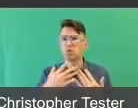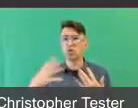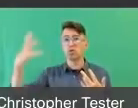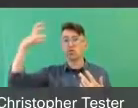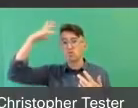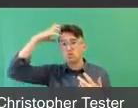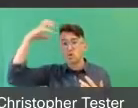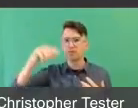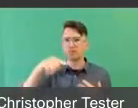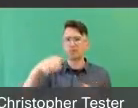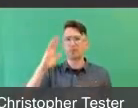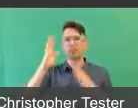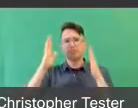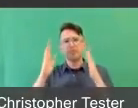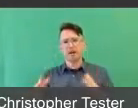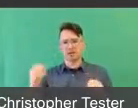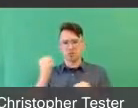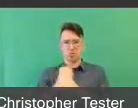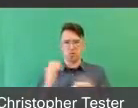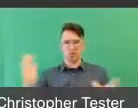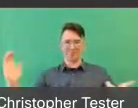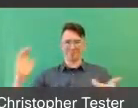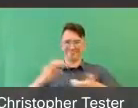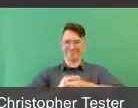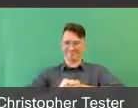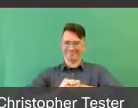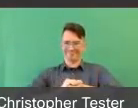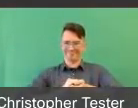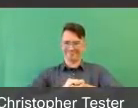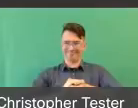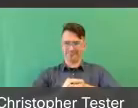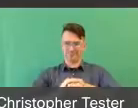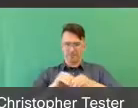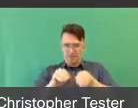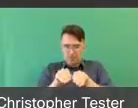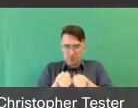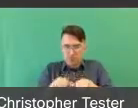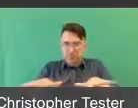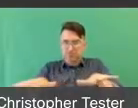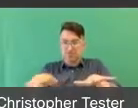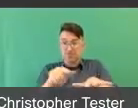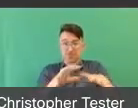Thank you so much, everyone, for your time and for this segment. Now back to you, Jay.